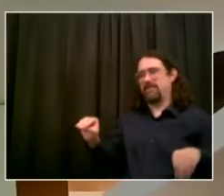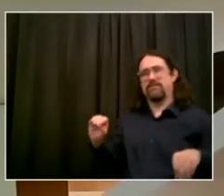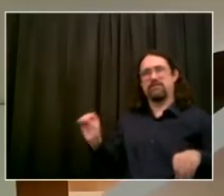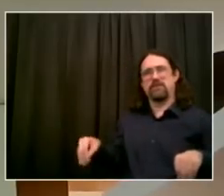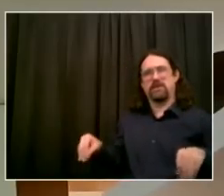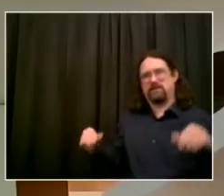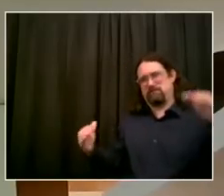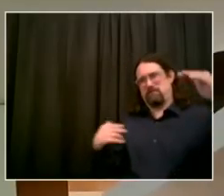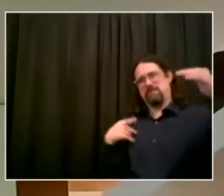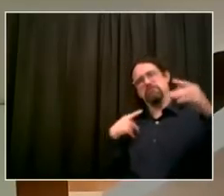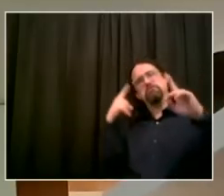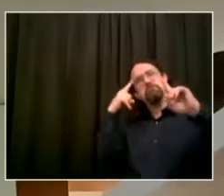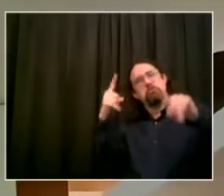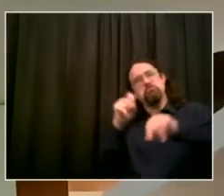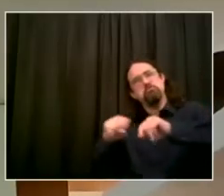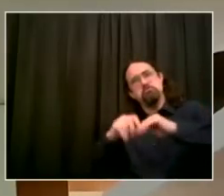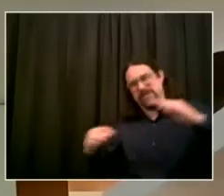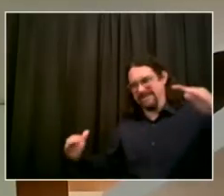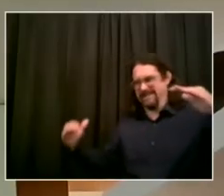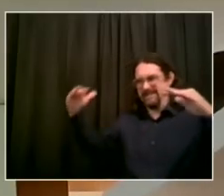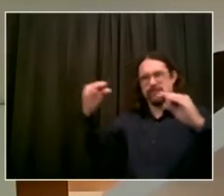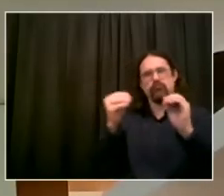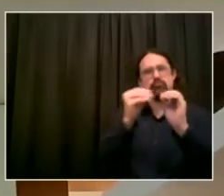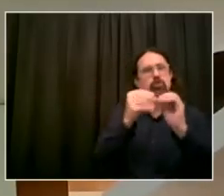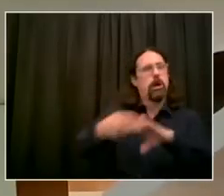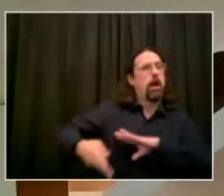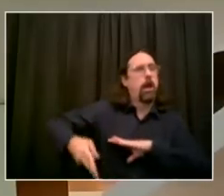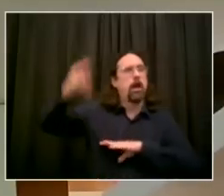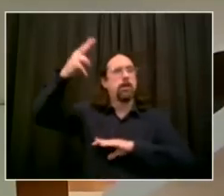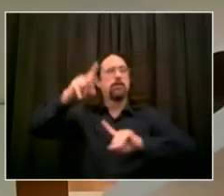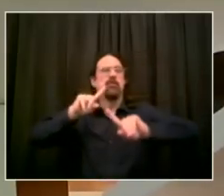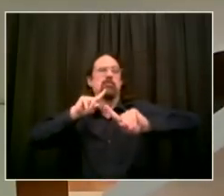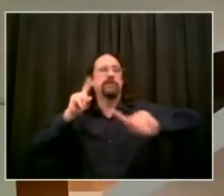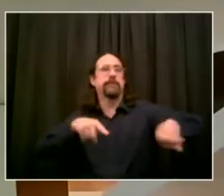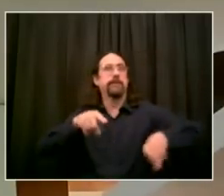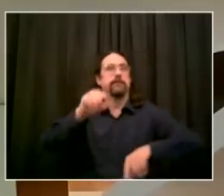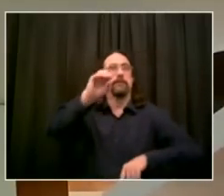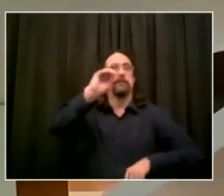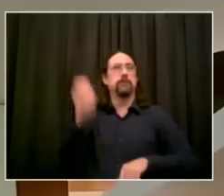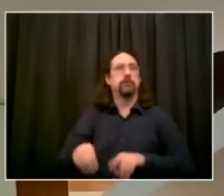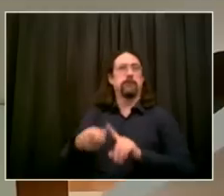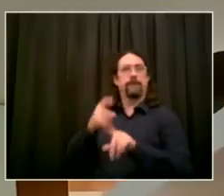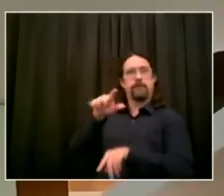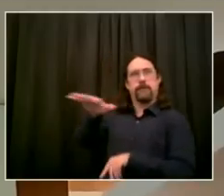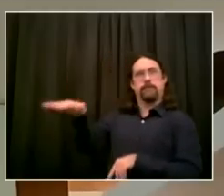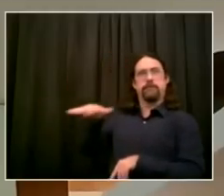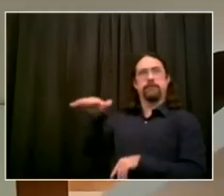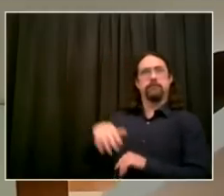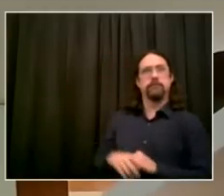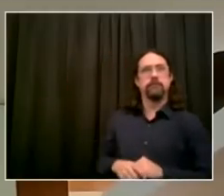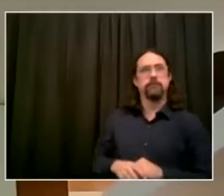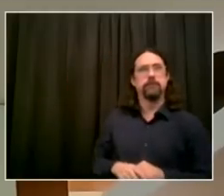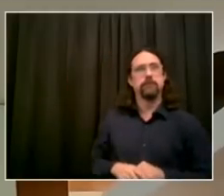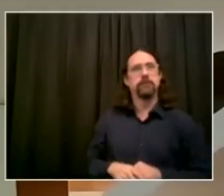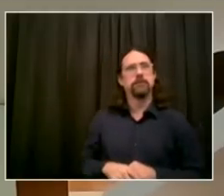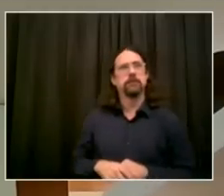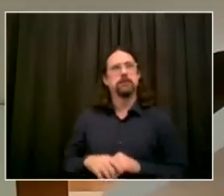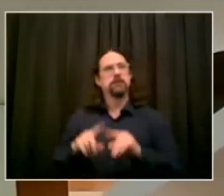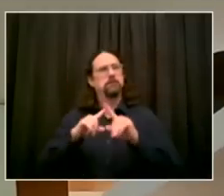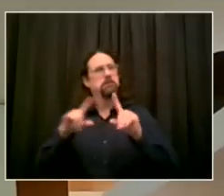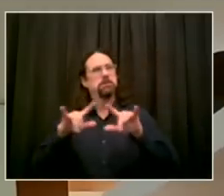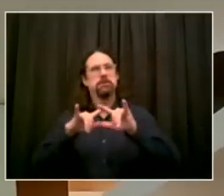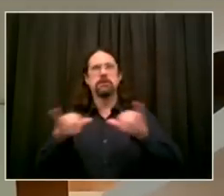understand the concern here. Our CBOs are educating them about why this is important and that we can work together. Go ahead, Dr.